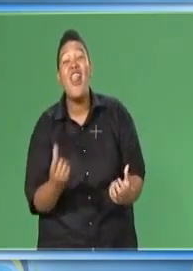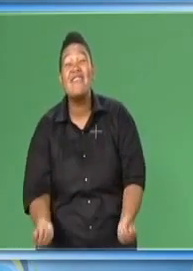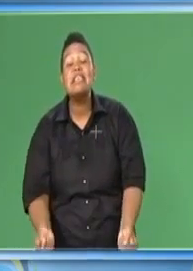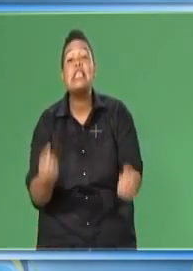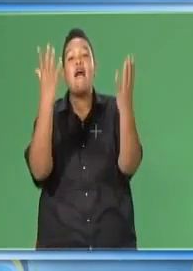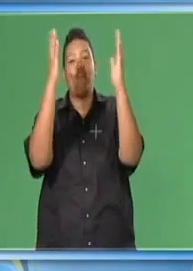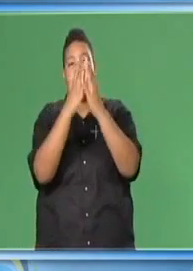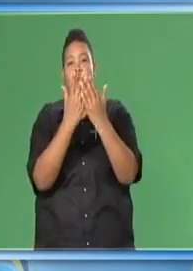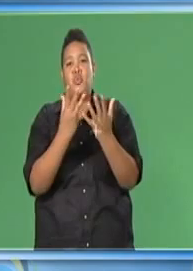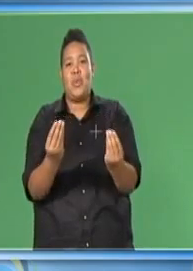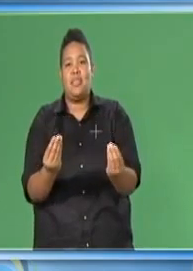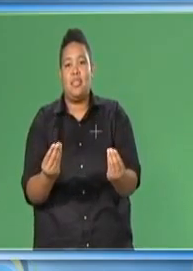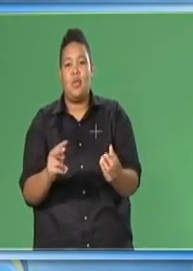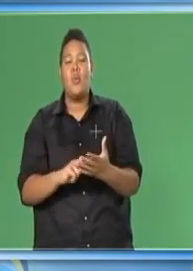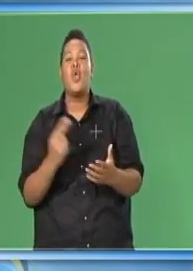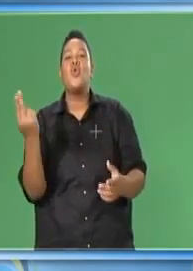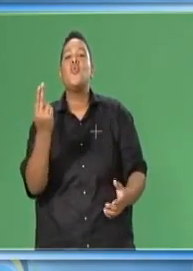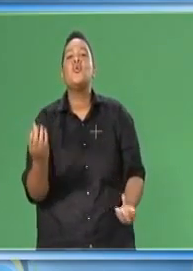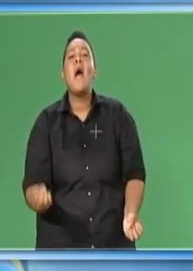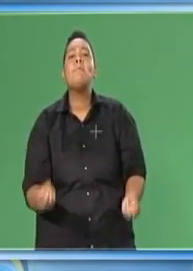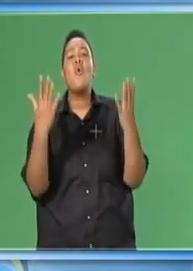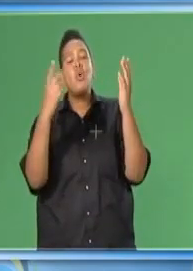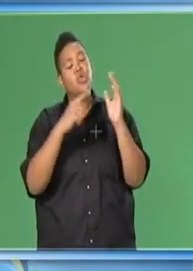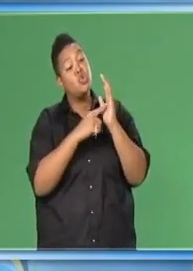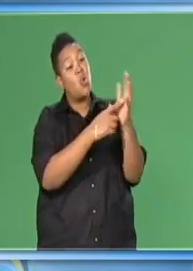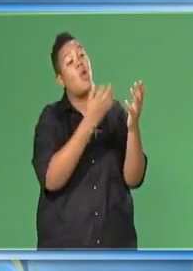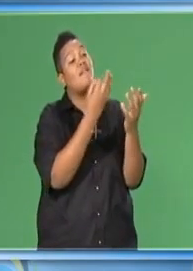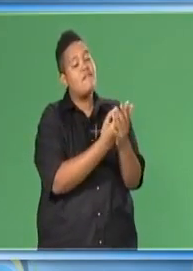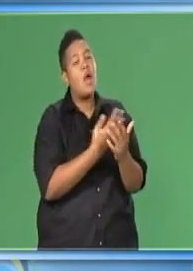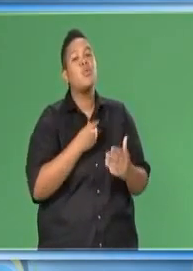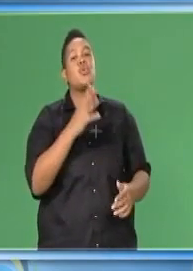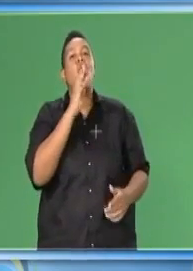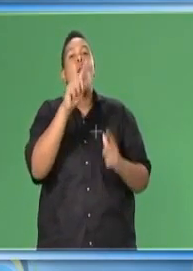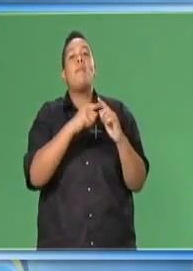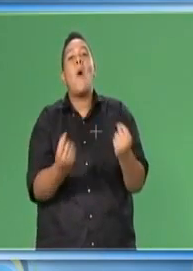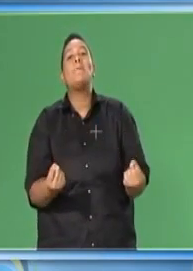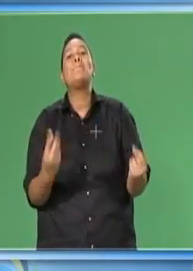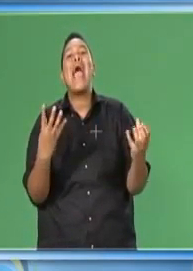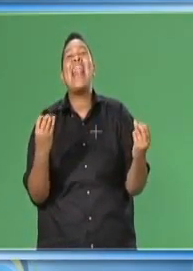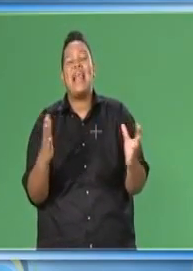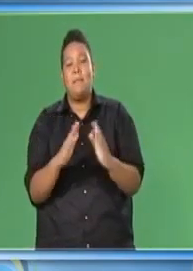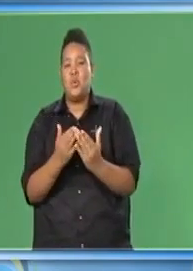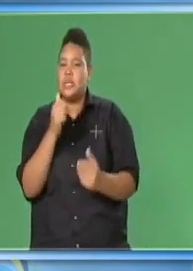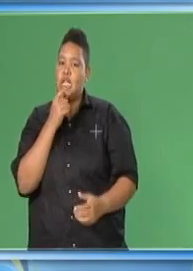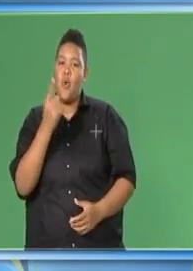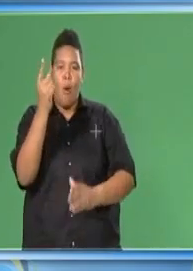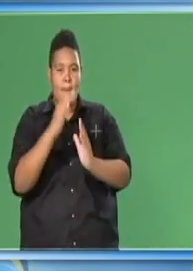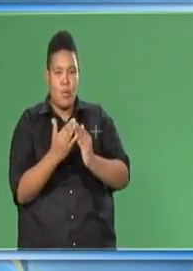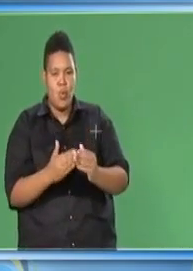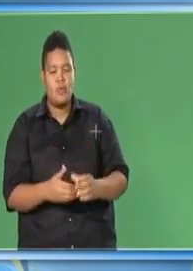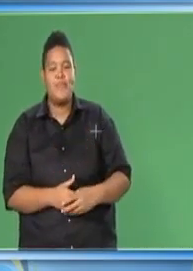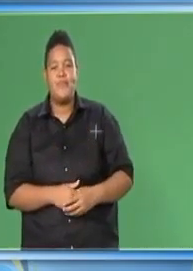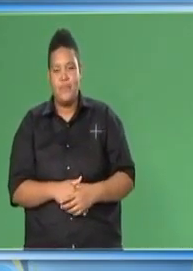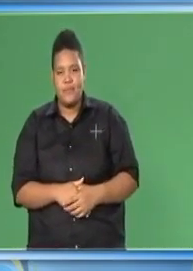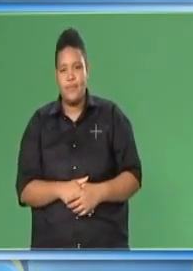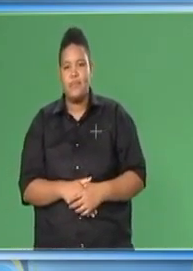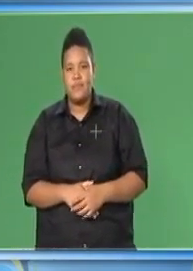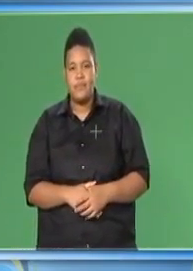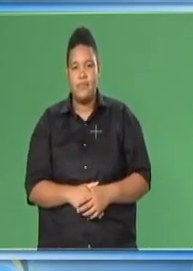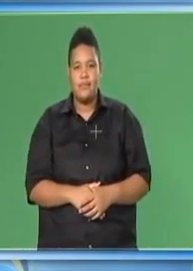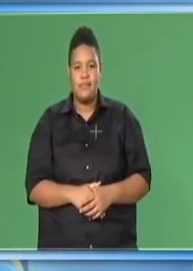nouns and other parts of speech, verbs are categorized based on their function. A verb may express action or a state of